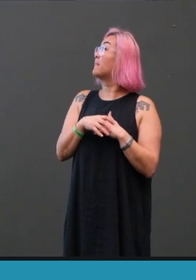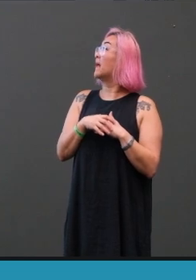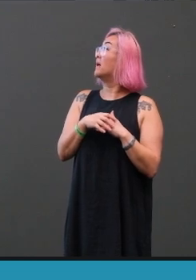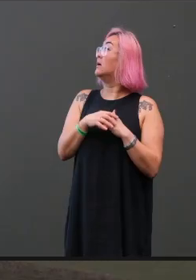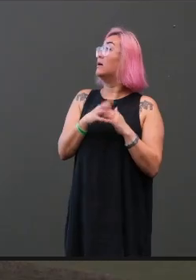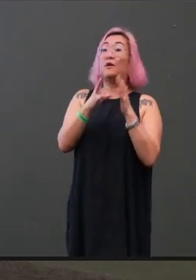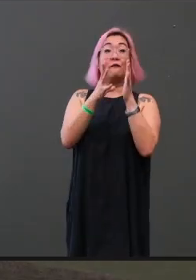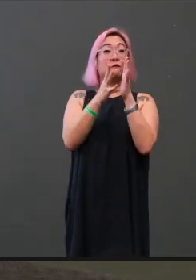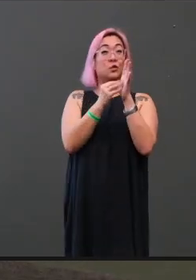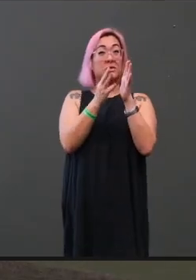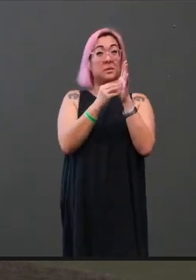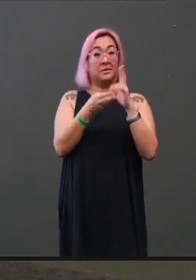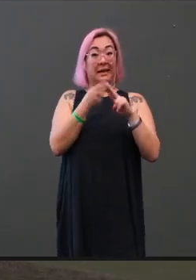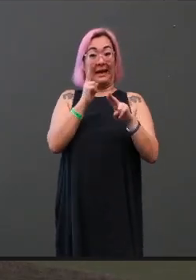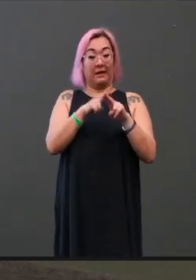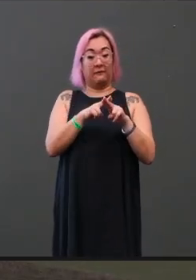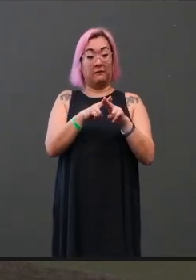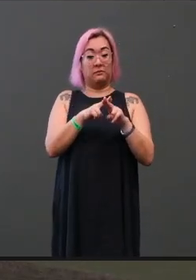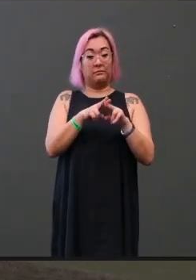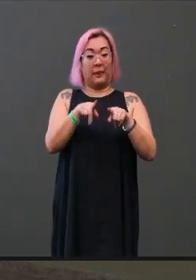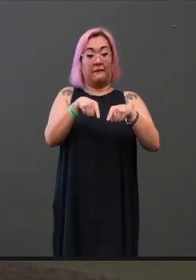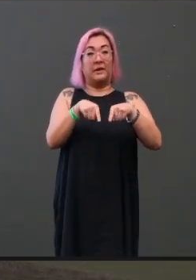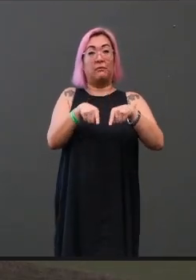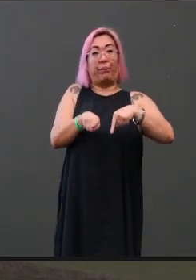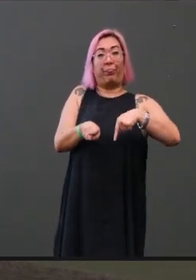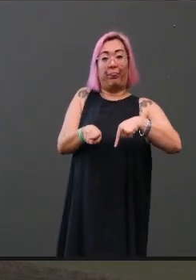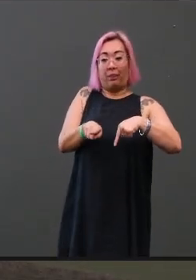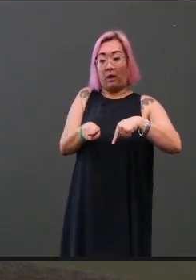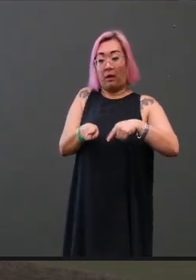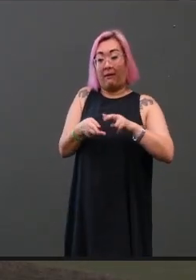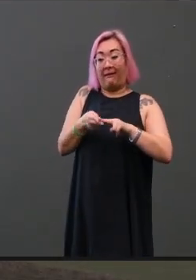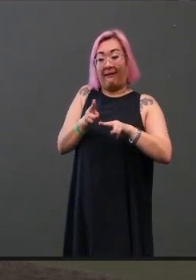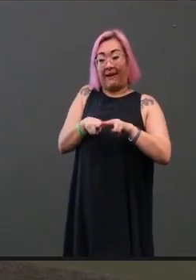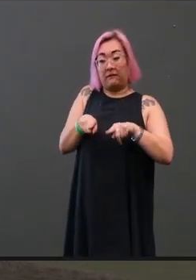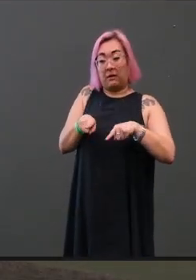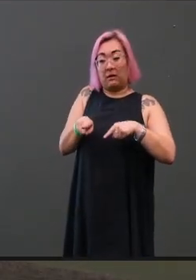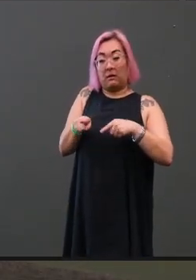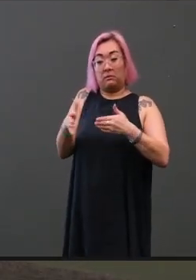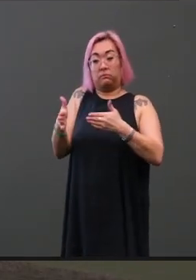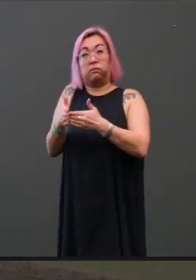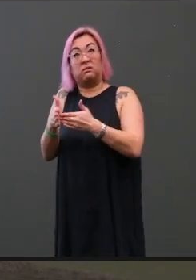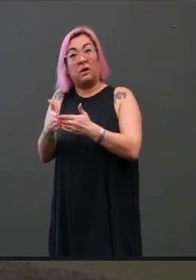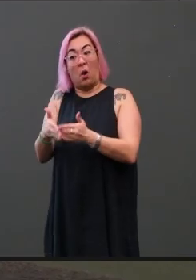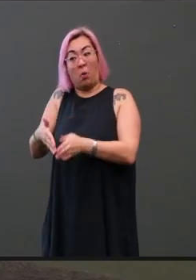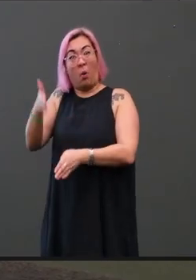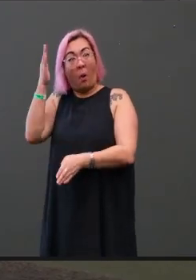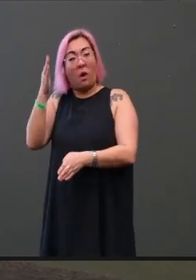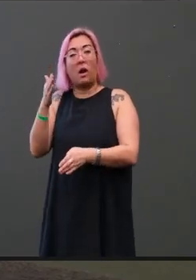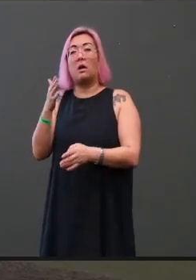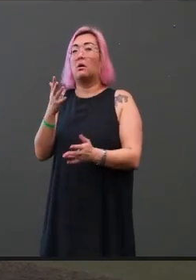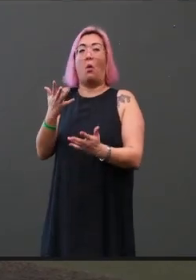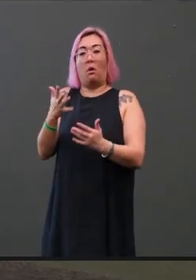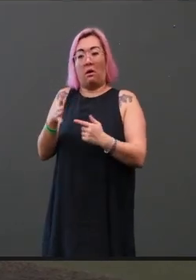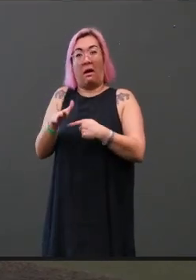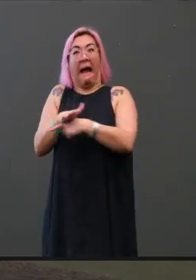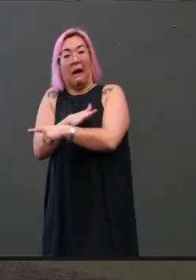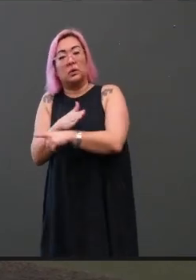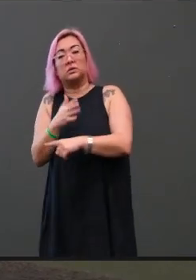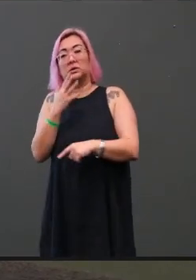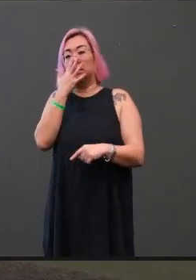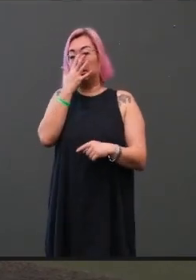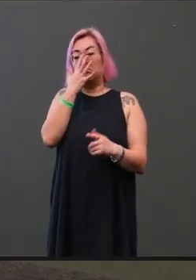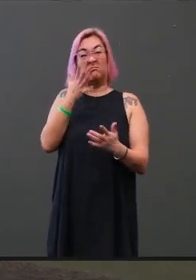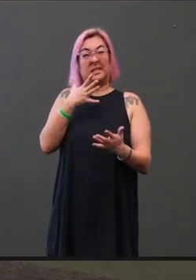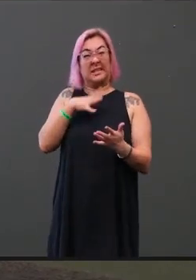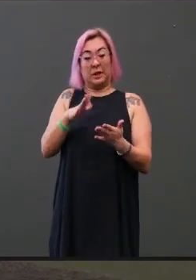if the character was at the edge of the navigatable area. So that could be easily solved by just making sure that there's nothing colliding around her. If we try